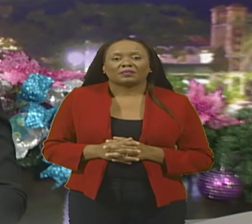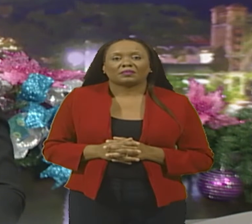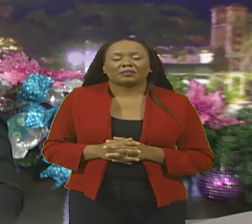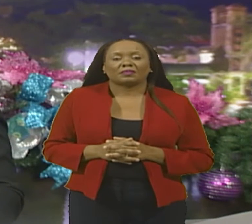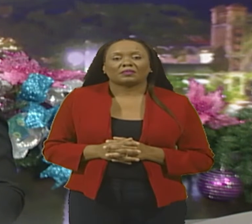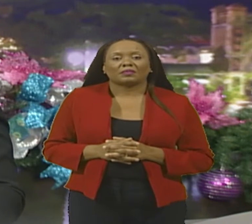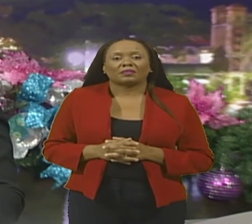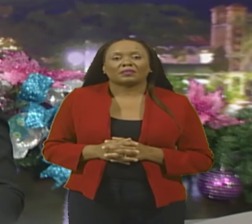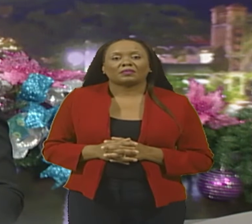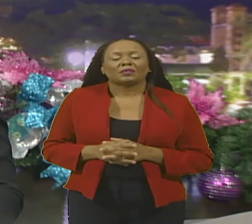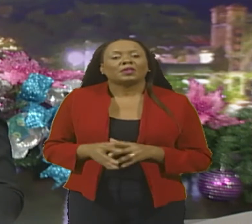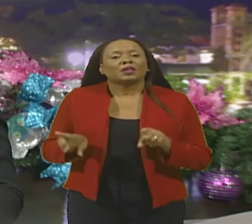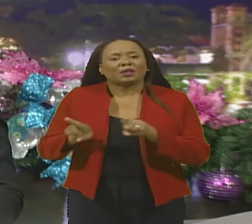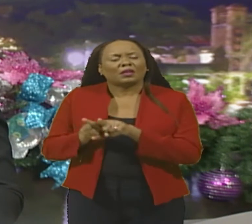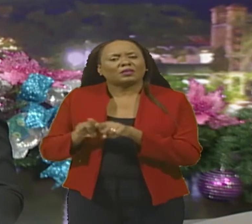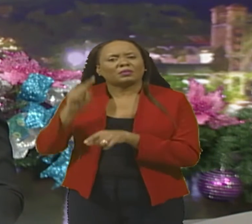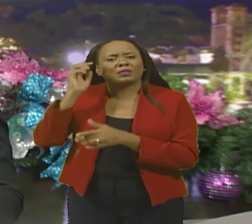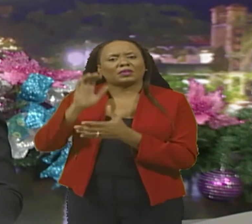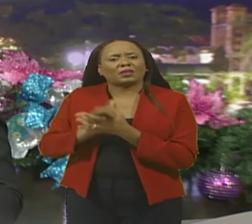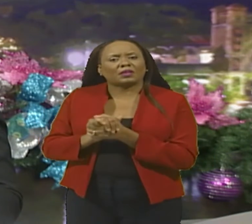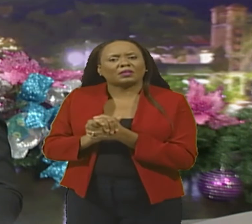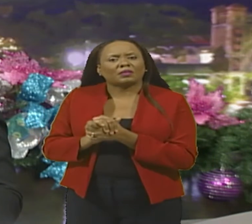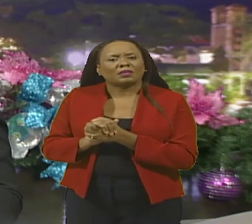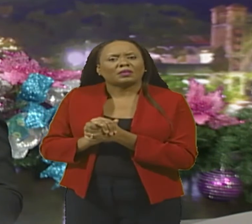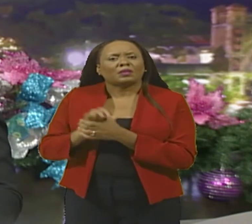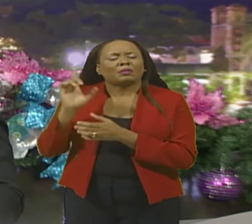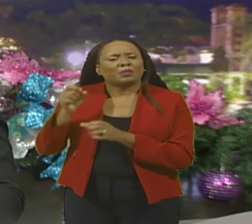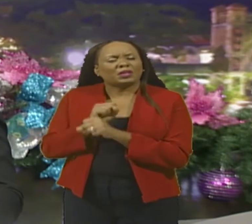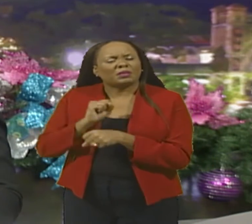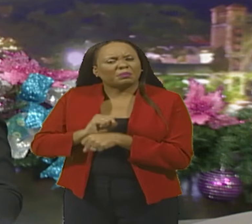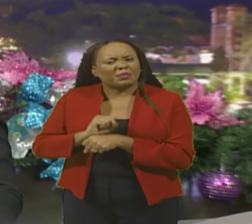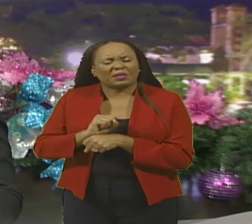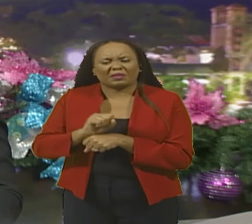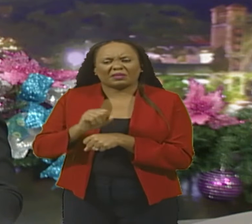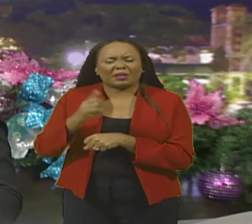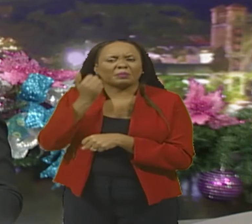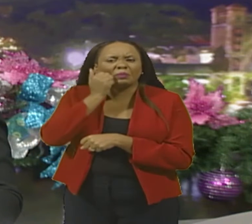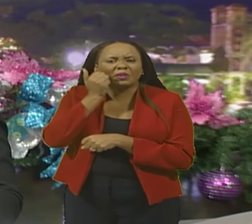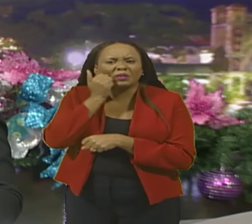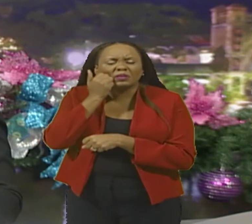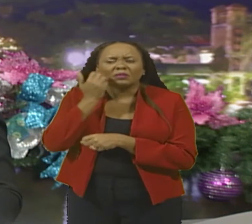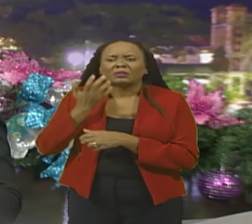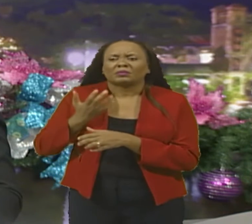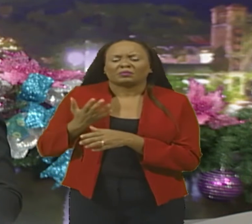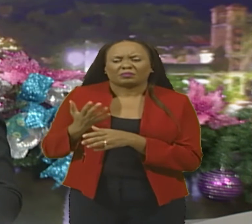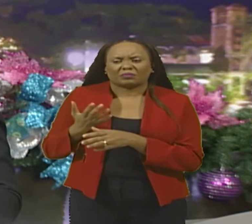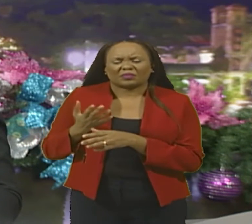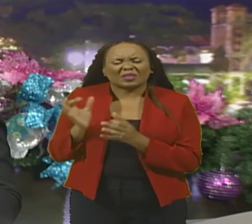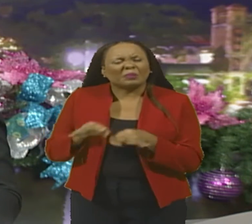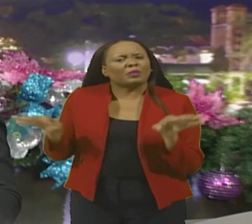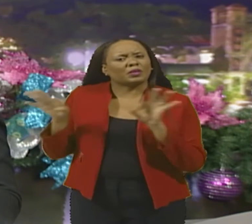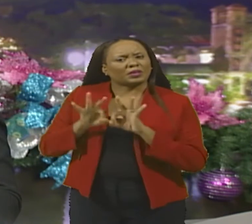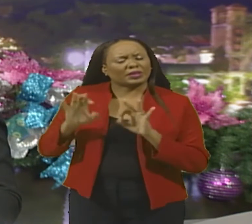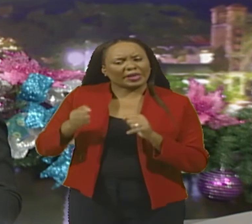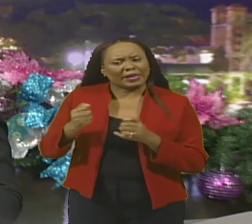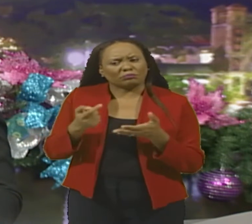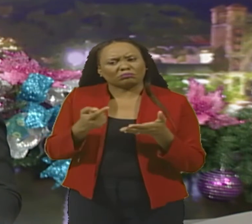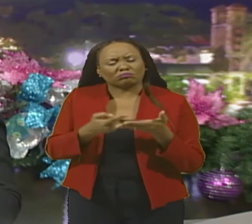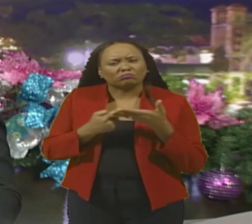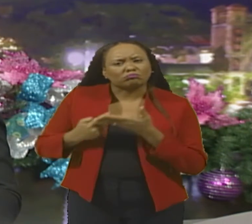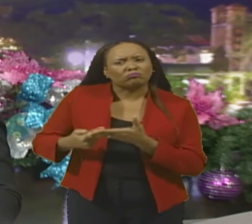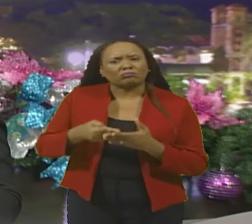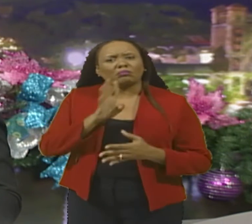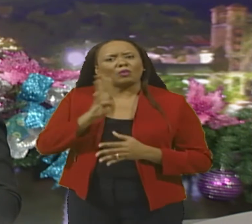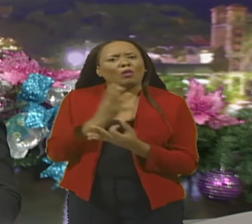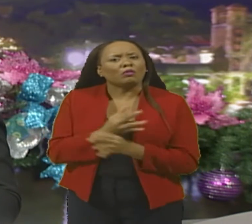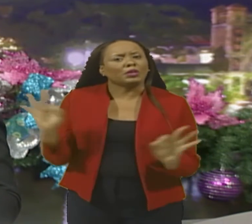Ms. Blackstock also believes steps must be taken to normalize menstruation in order to boost self-esteem in women and girls. She says